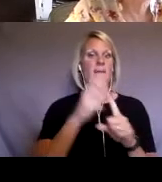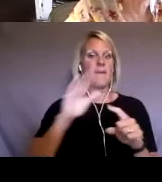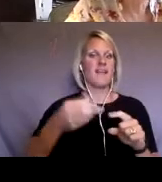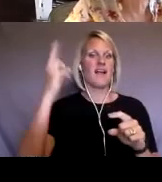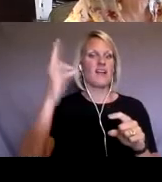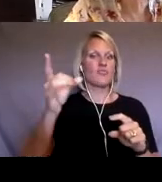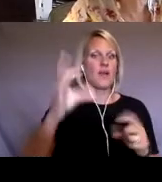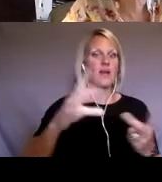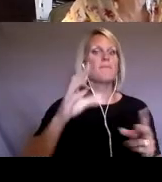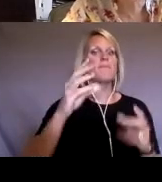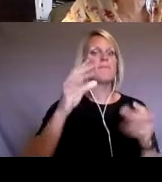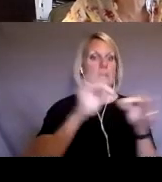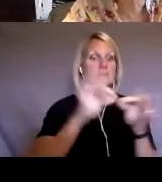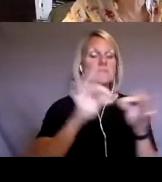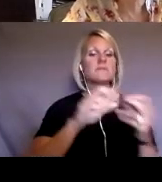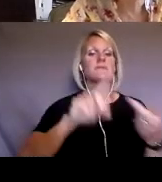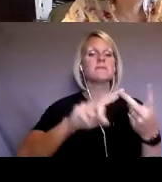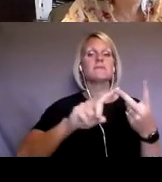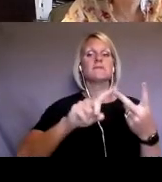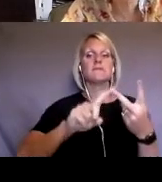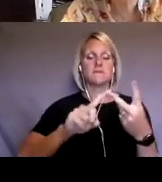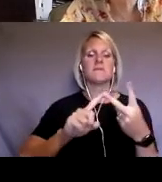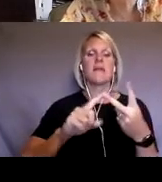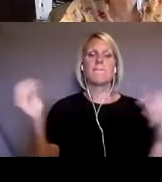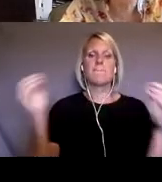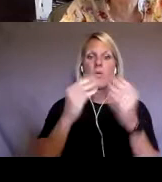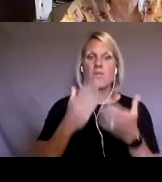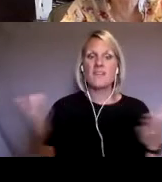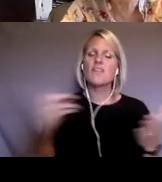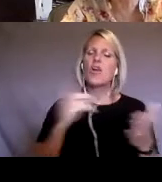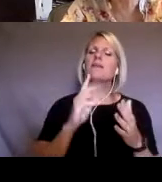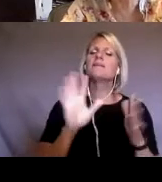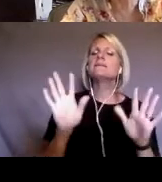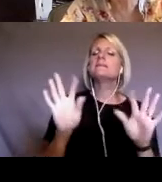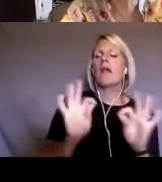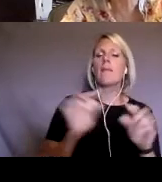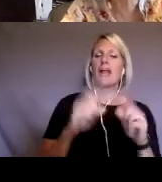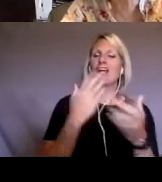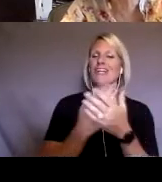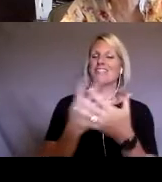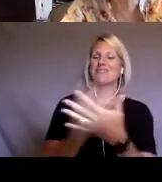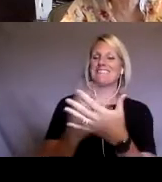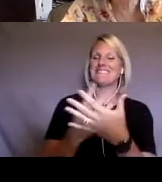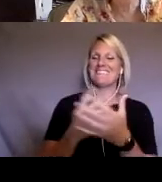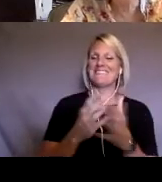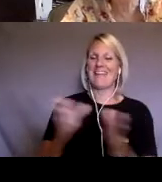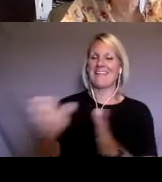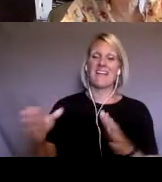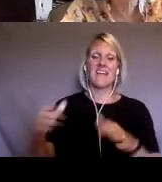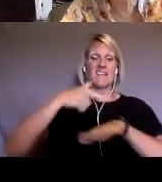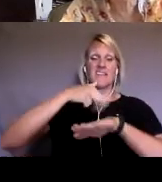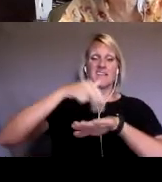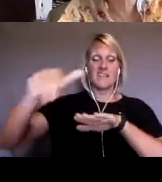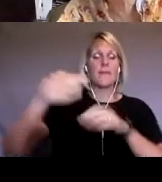merchandise, creates a subtle but quite effective screening mechanism and makes the sidewalks